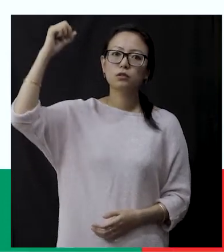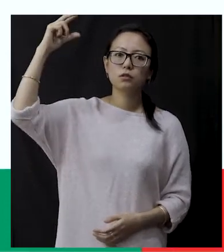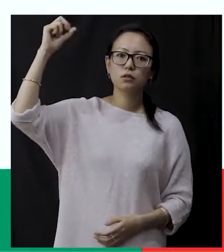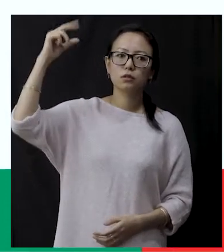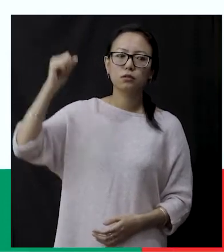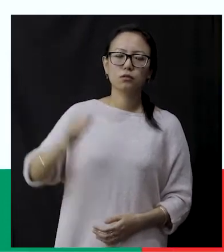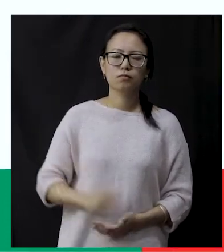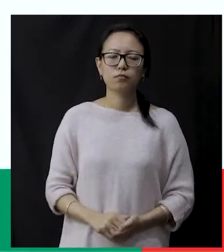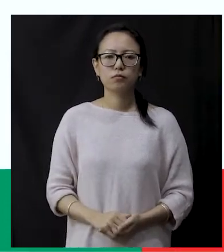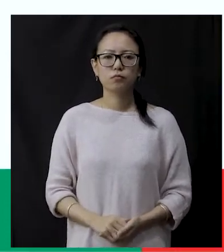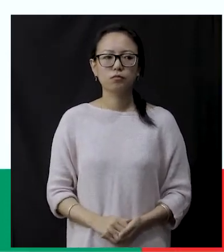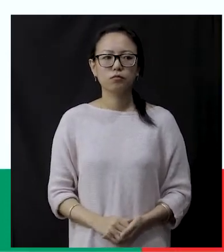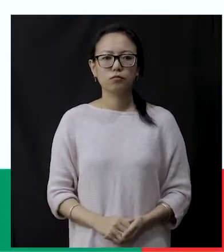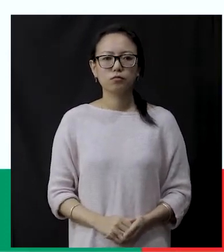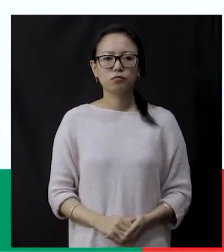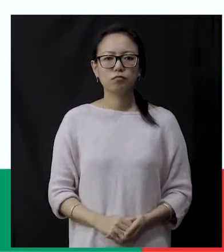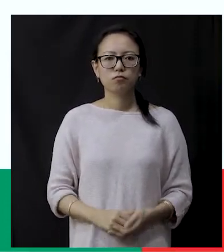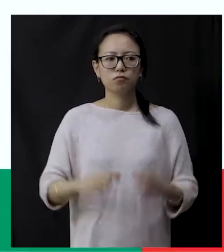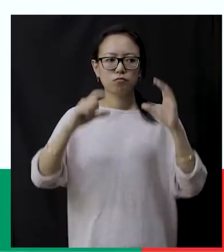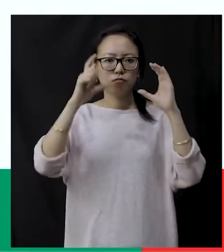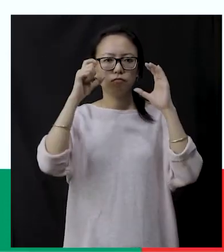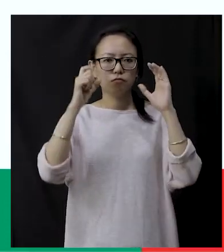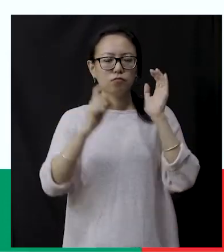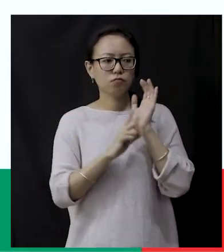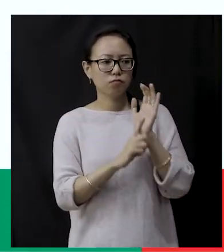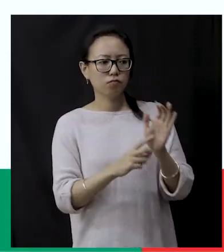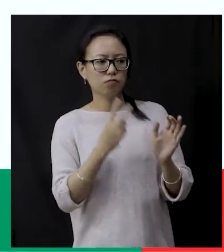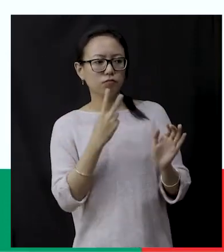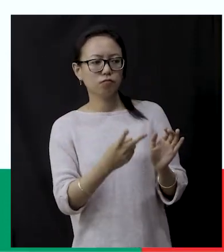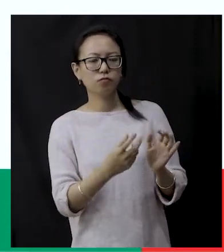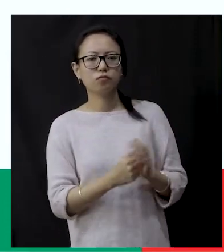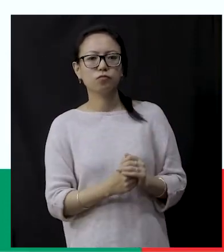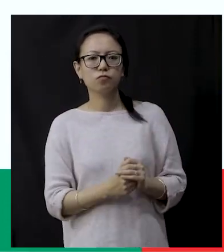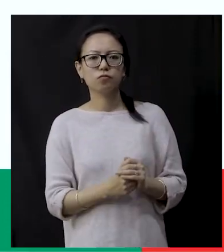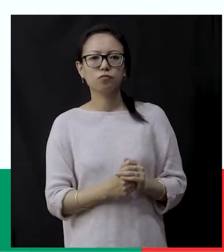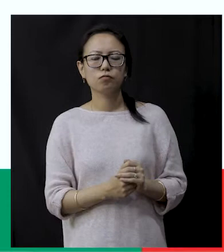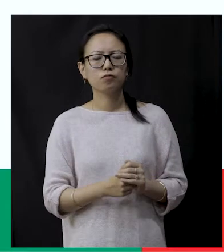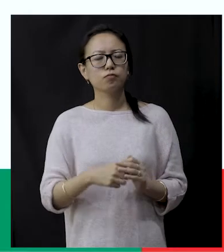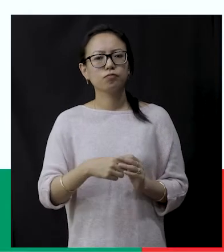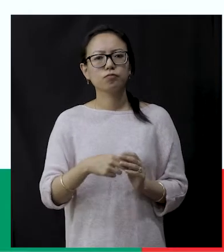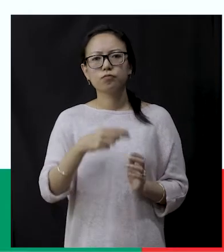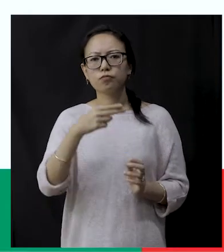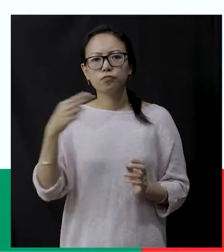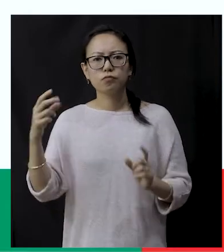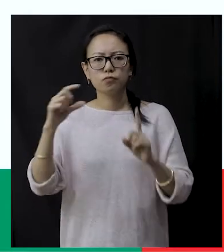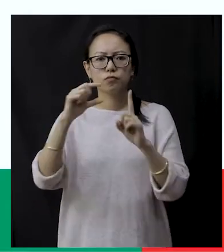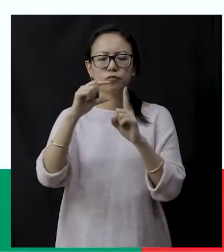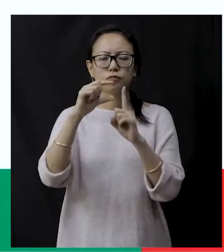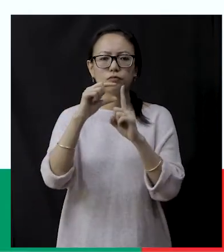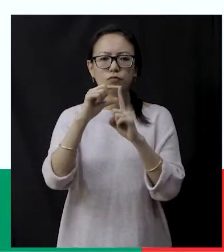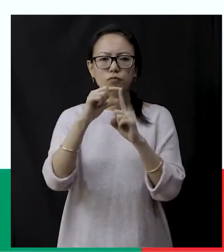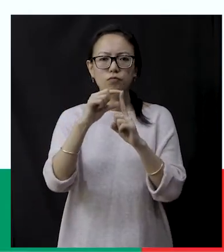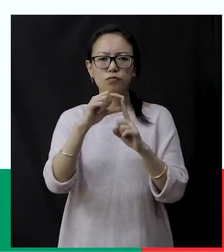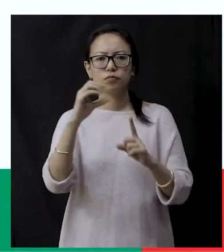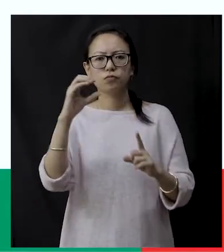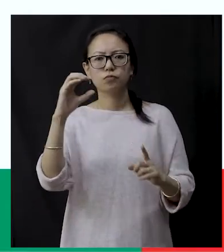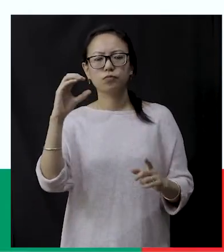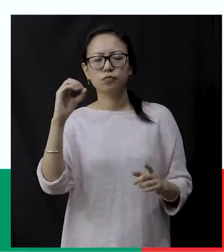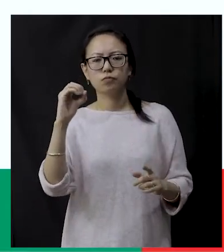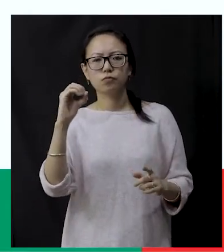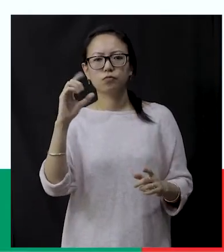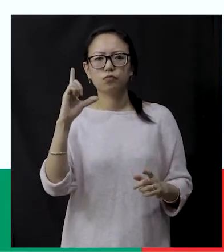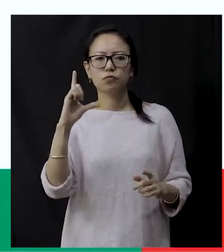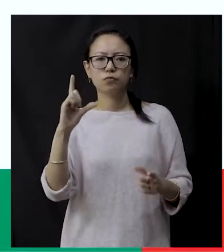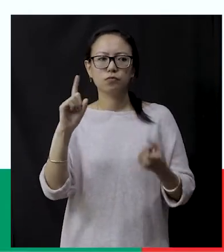okay? So, it is a pole star. So, let me spell that for you.